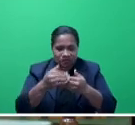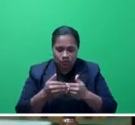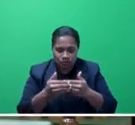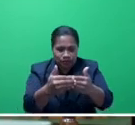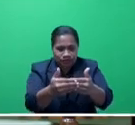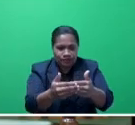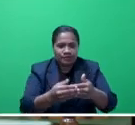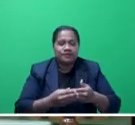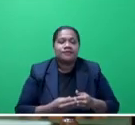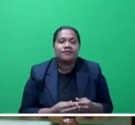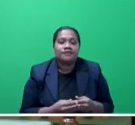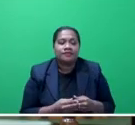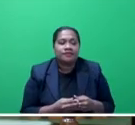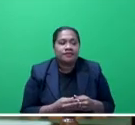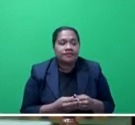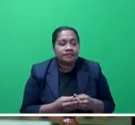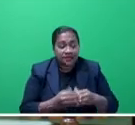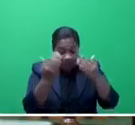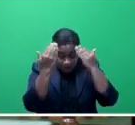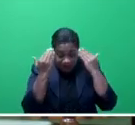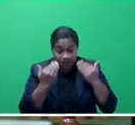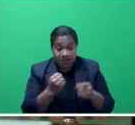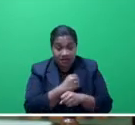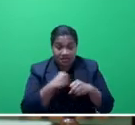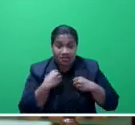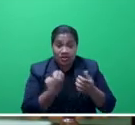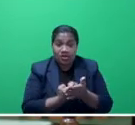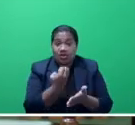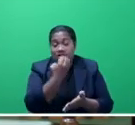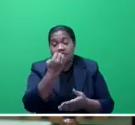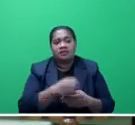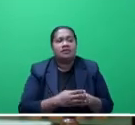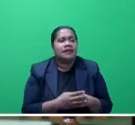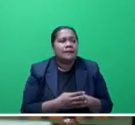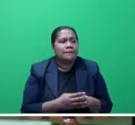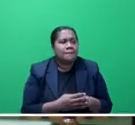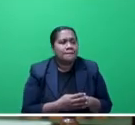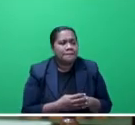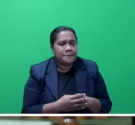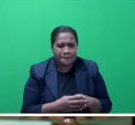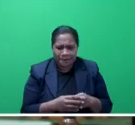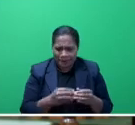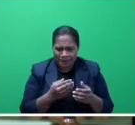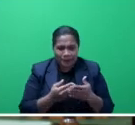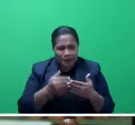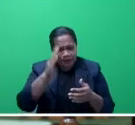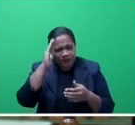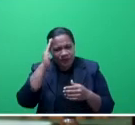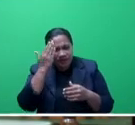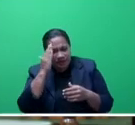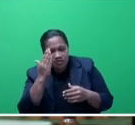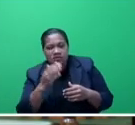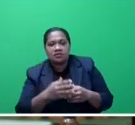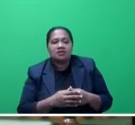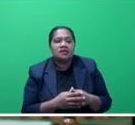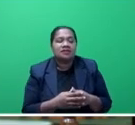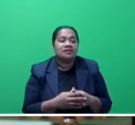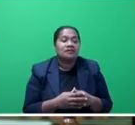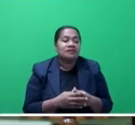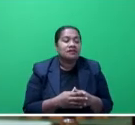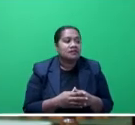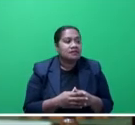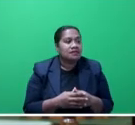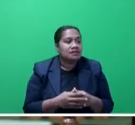Mr. Speaker, had we steered our economy at the whim of armchair experts on Facebook, or shifted course toward the